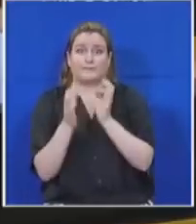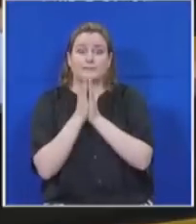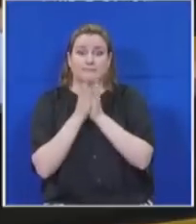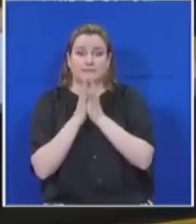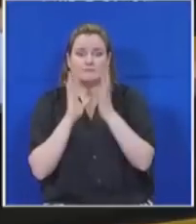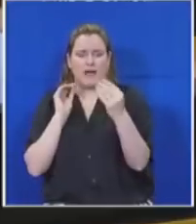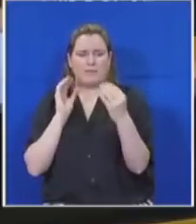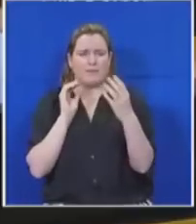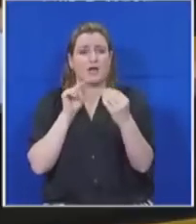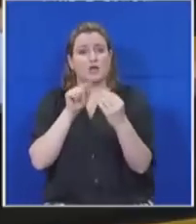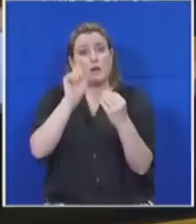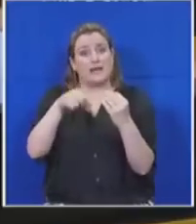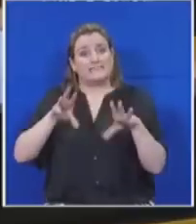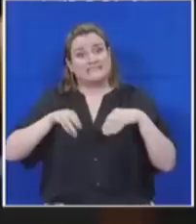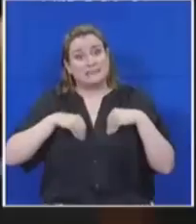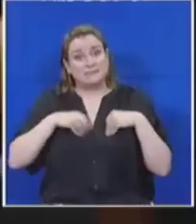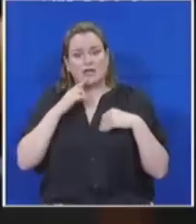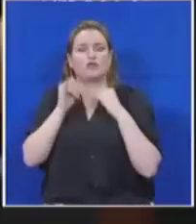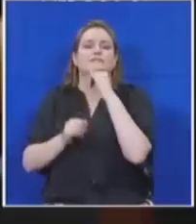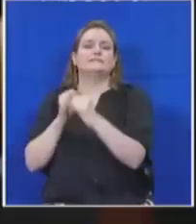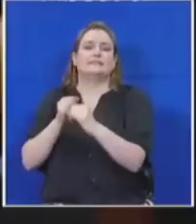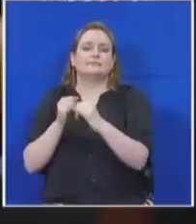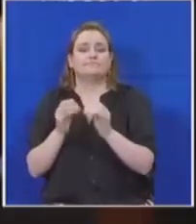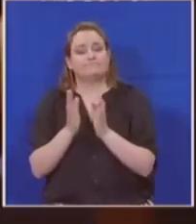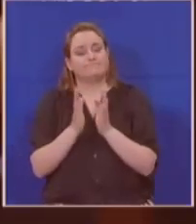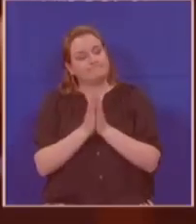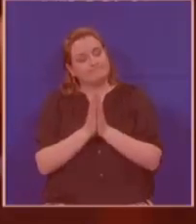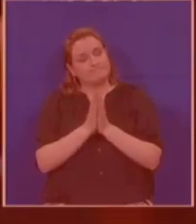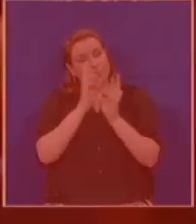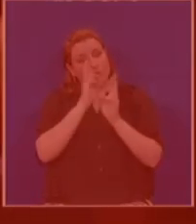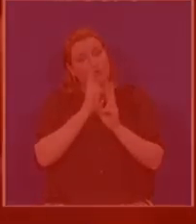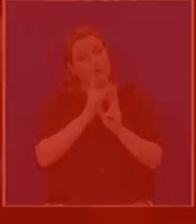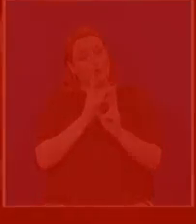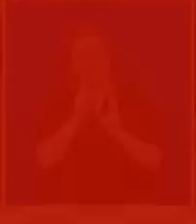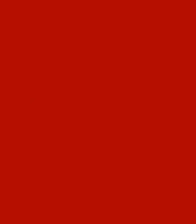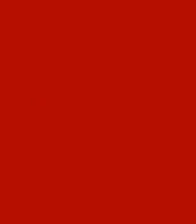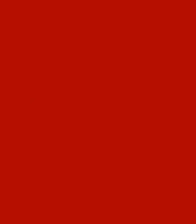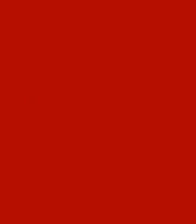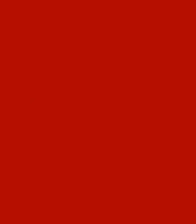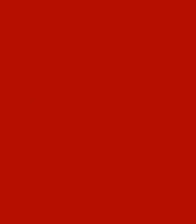You must accept criticism. Honorable Singh, take your platform.